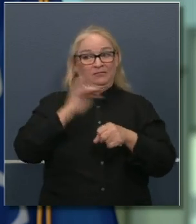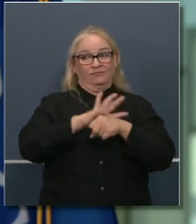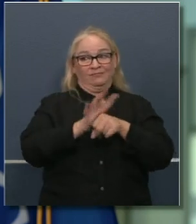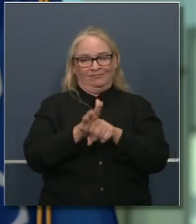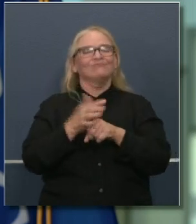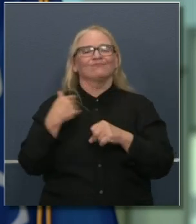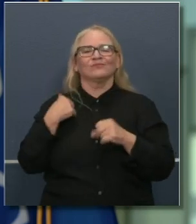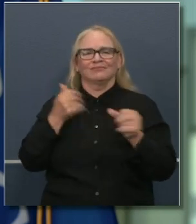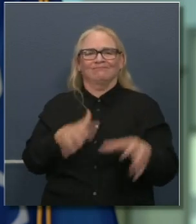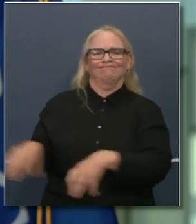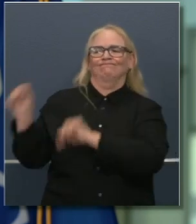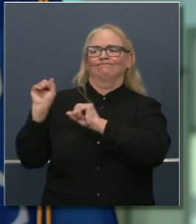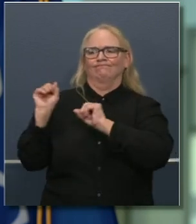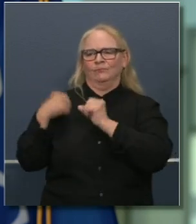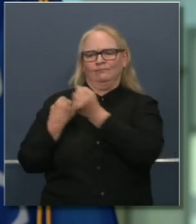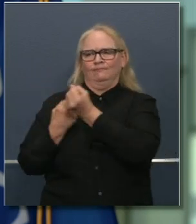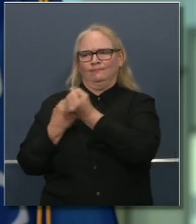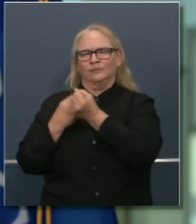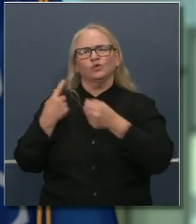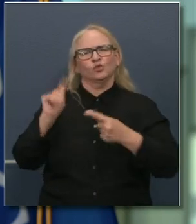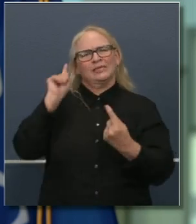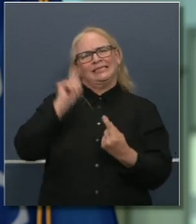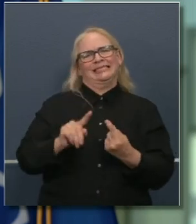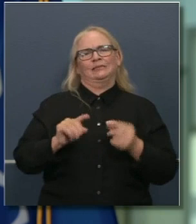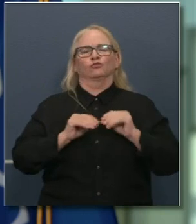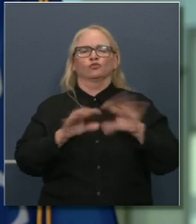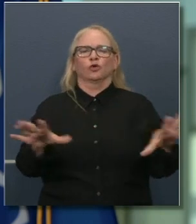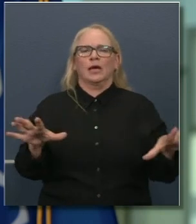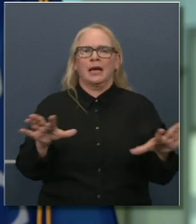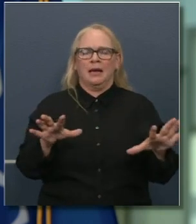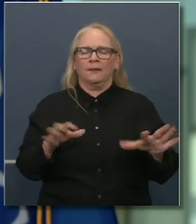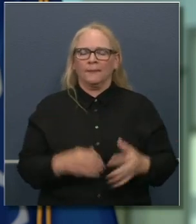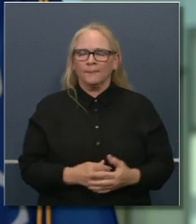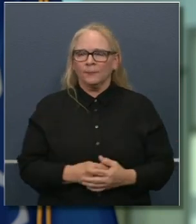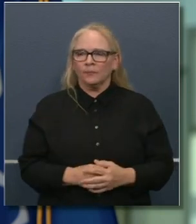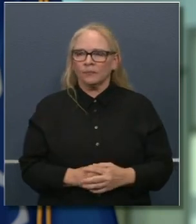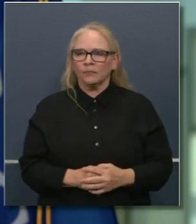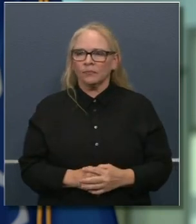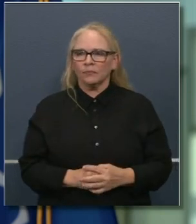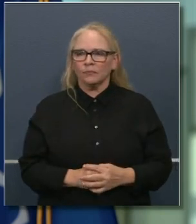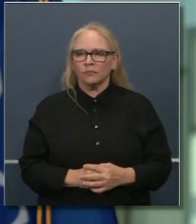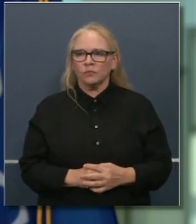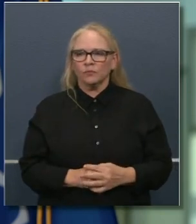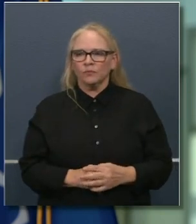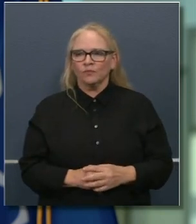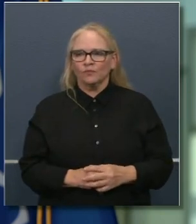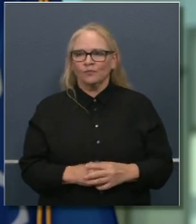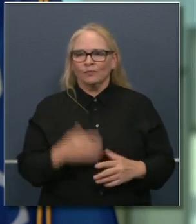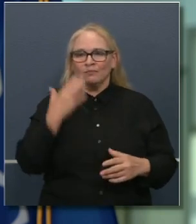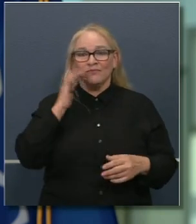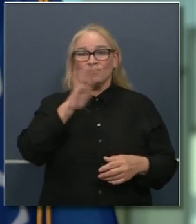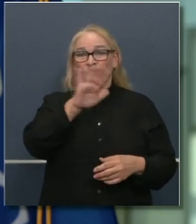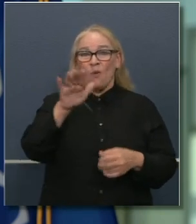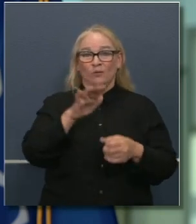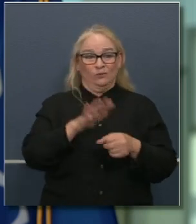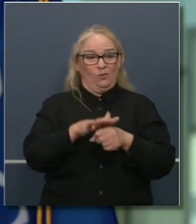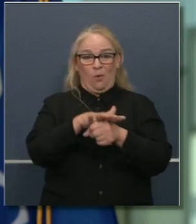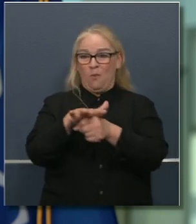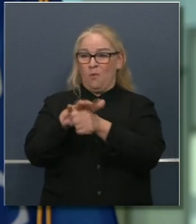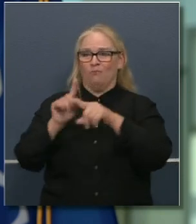and consider this disease and its spread in light of some of those local plans. Those have to